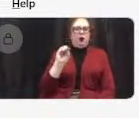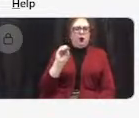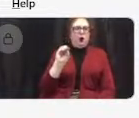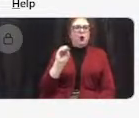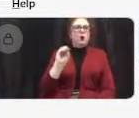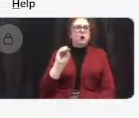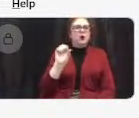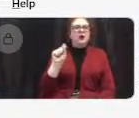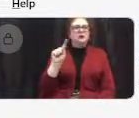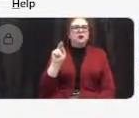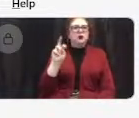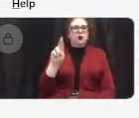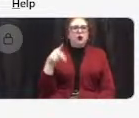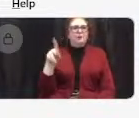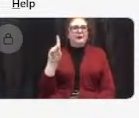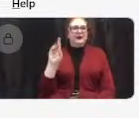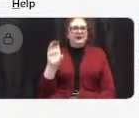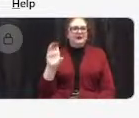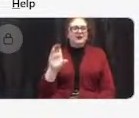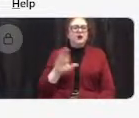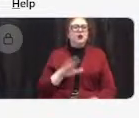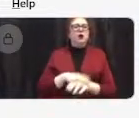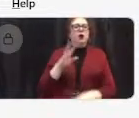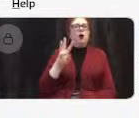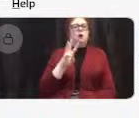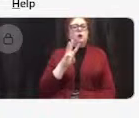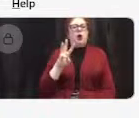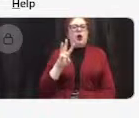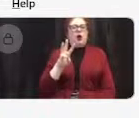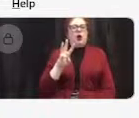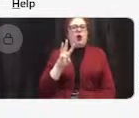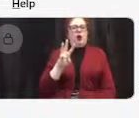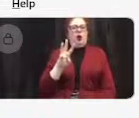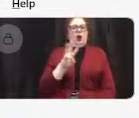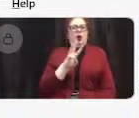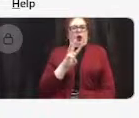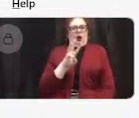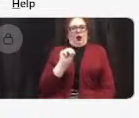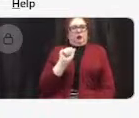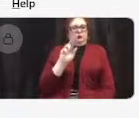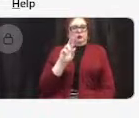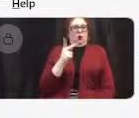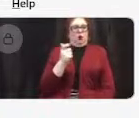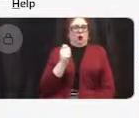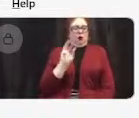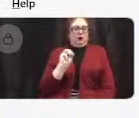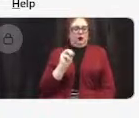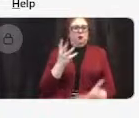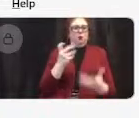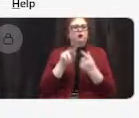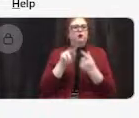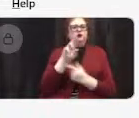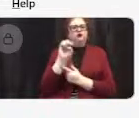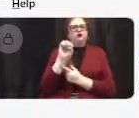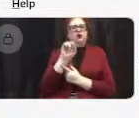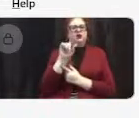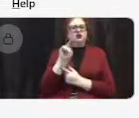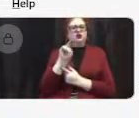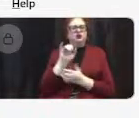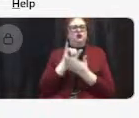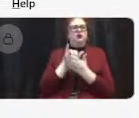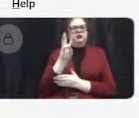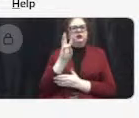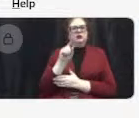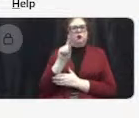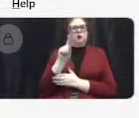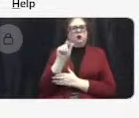at 13,008 West Markham Street. The applicant proposes to rezone this 0.61 acre site located at 13,008